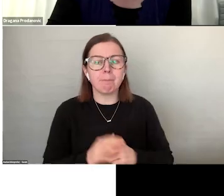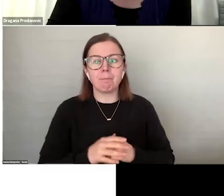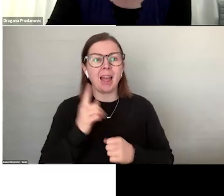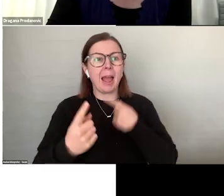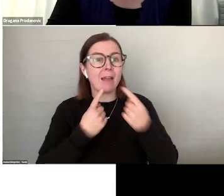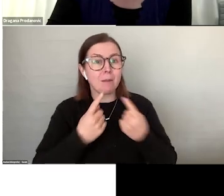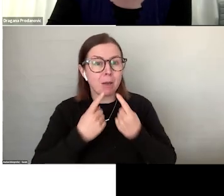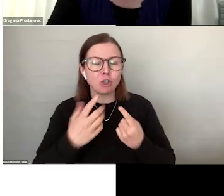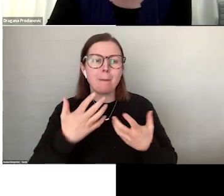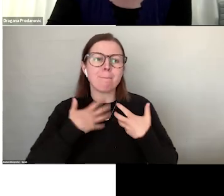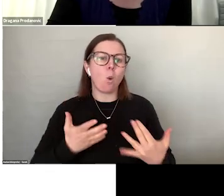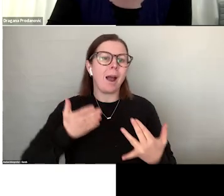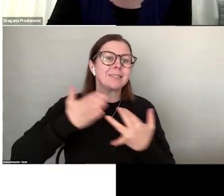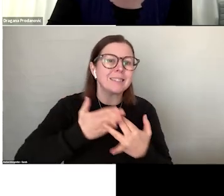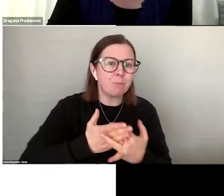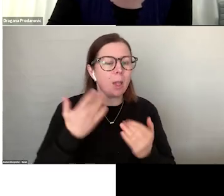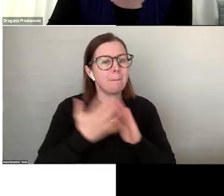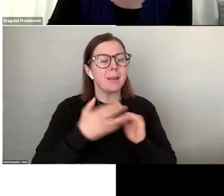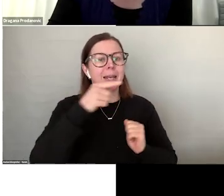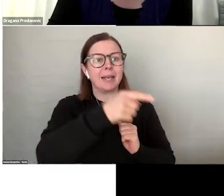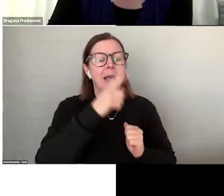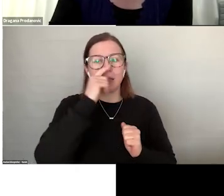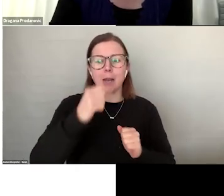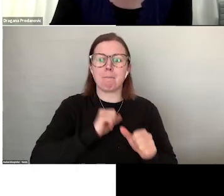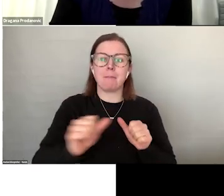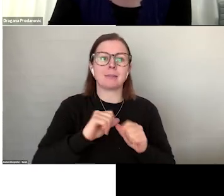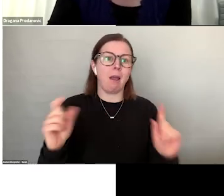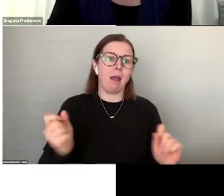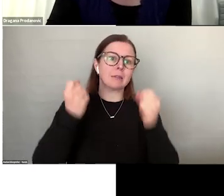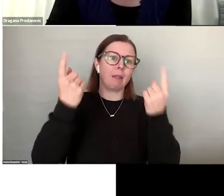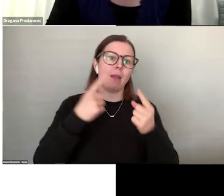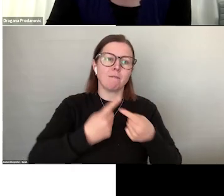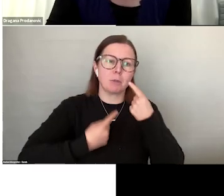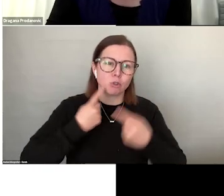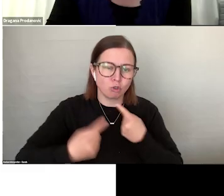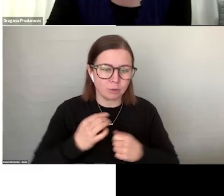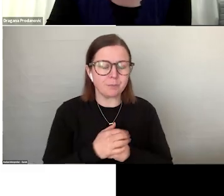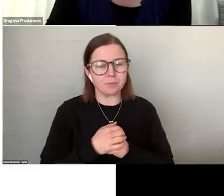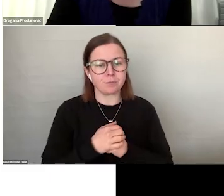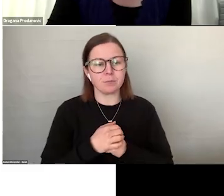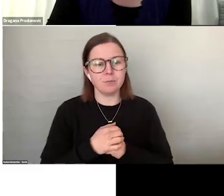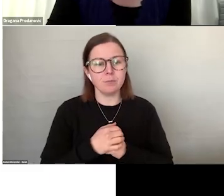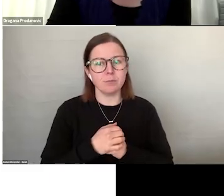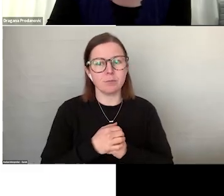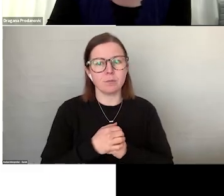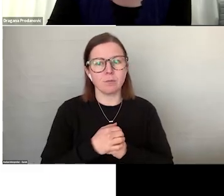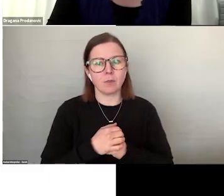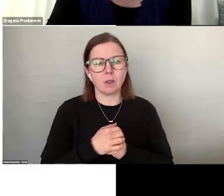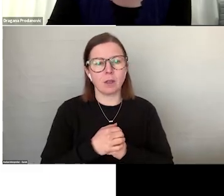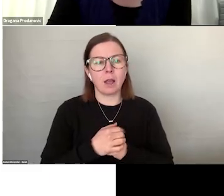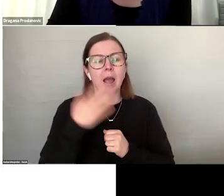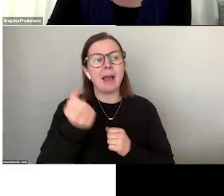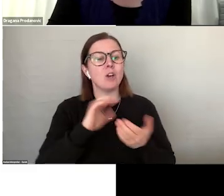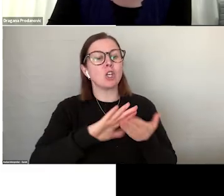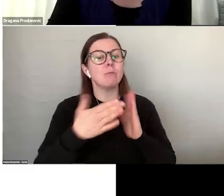information is a lot easier for the patient to understand. We found that there was a community